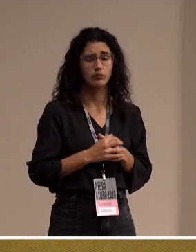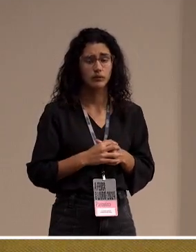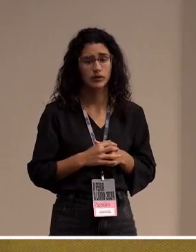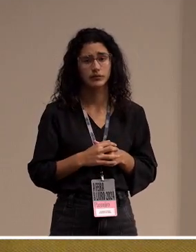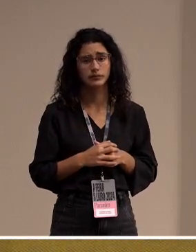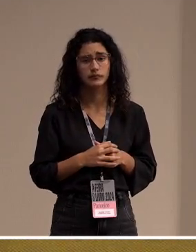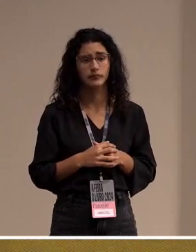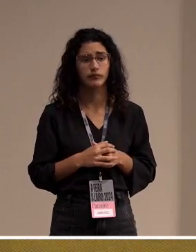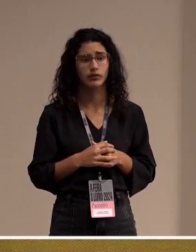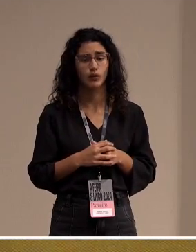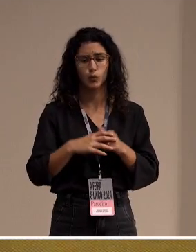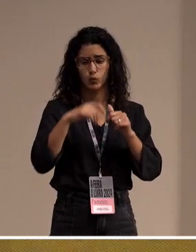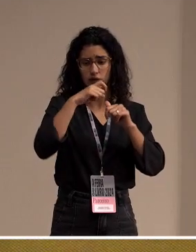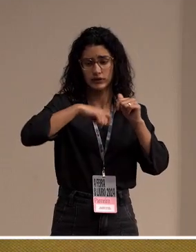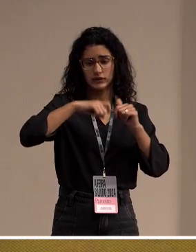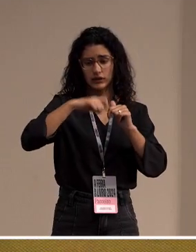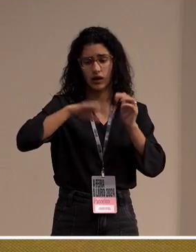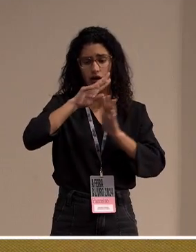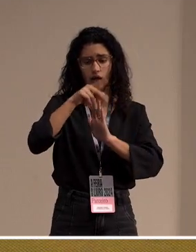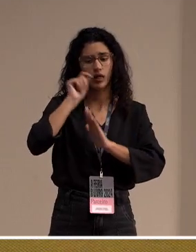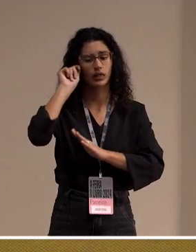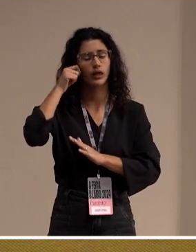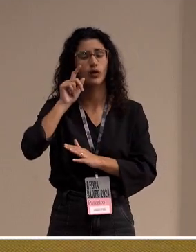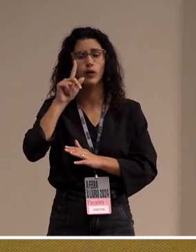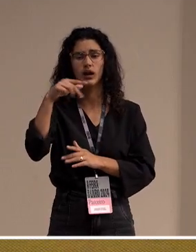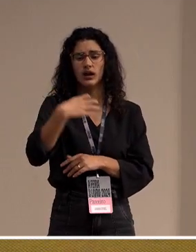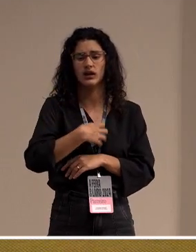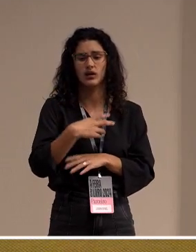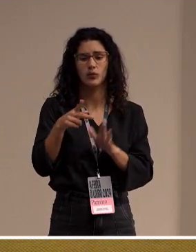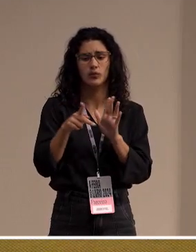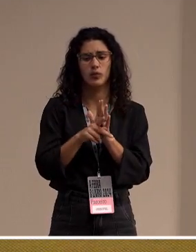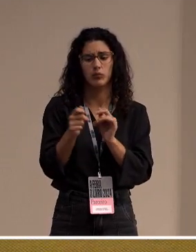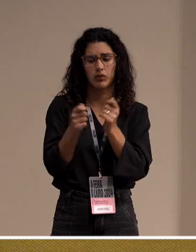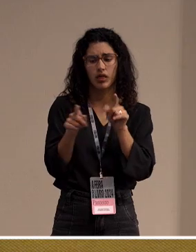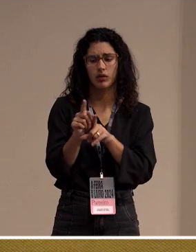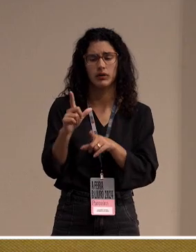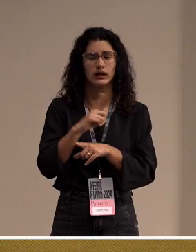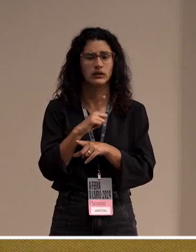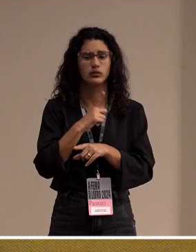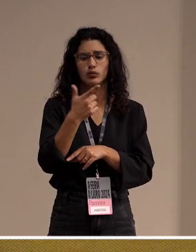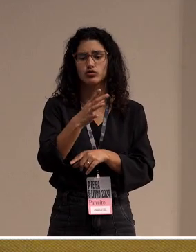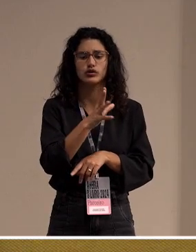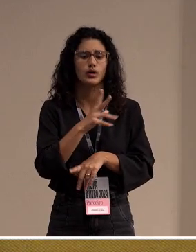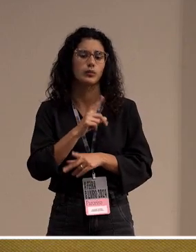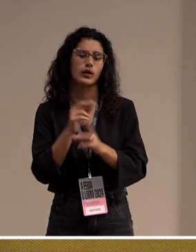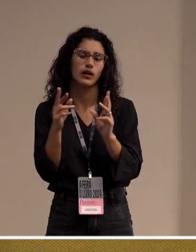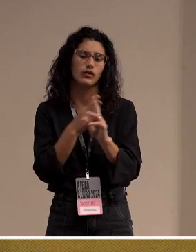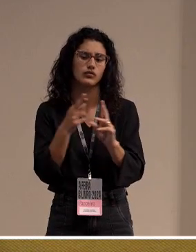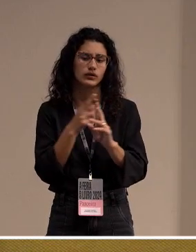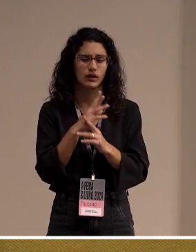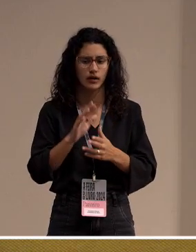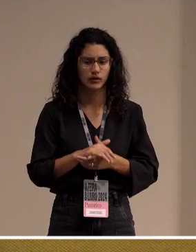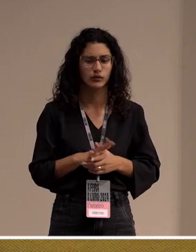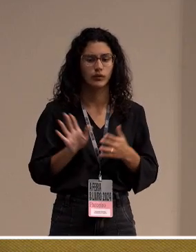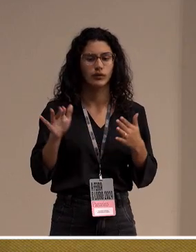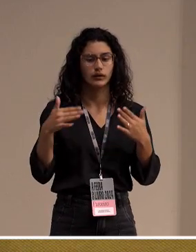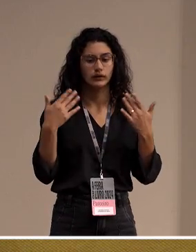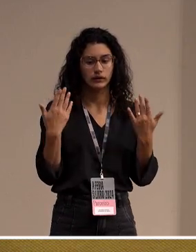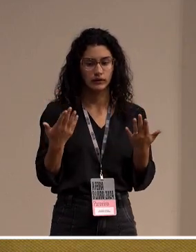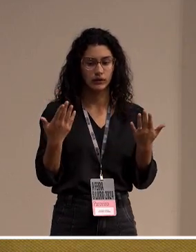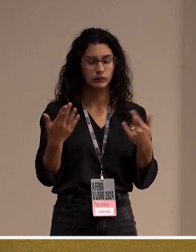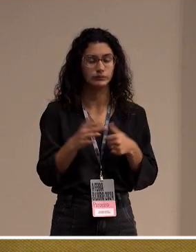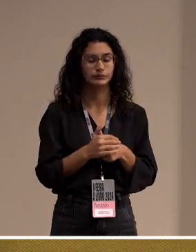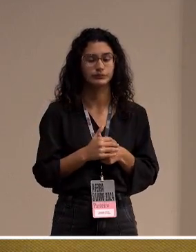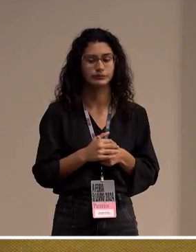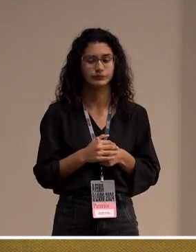the book to focus on genuine romantic attachments. What does it mean to be in love in these circumstances? And I should add that